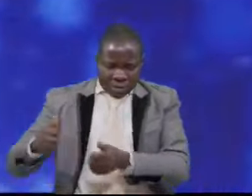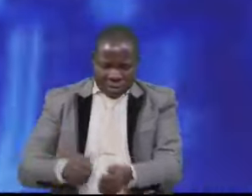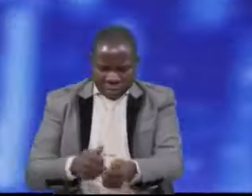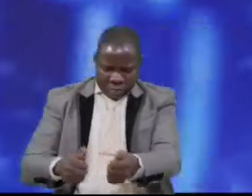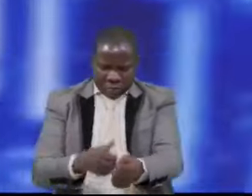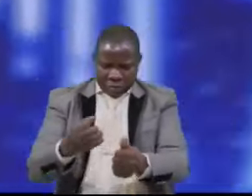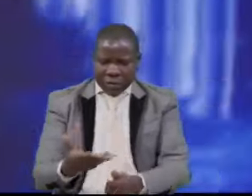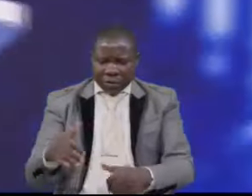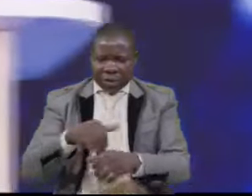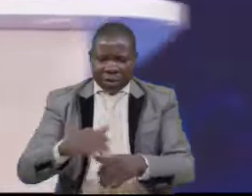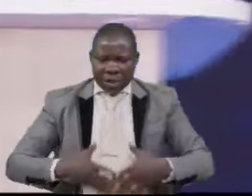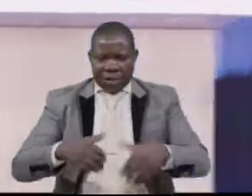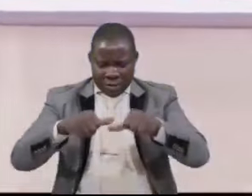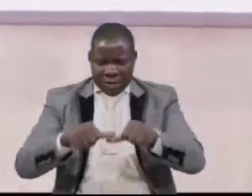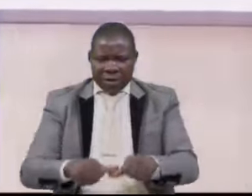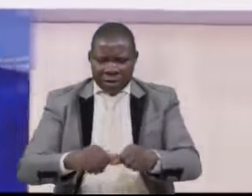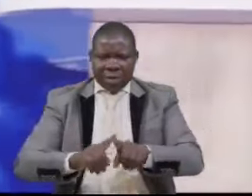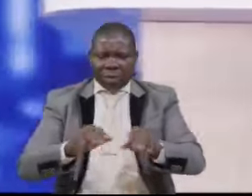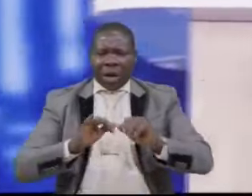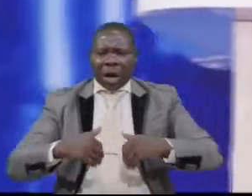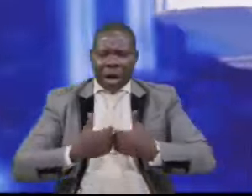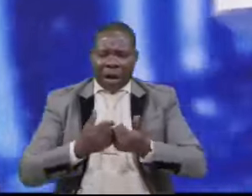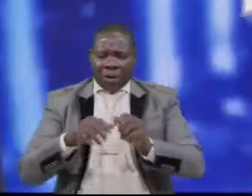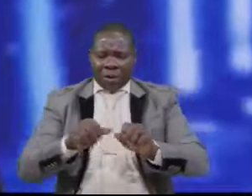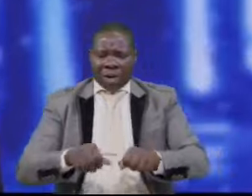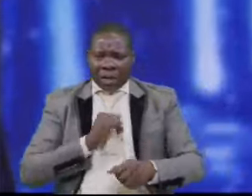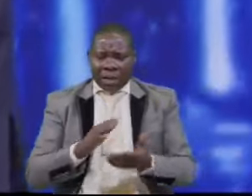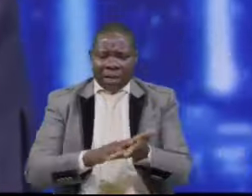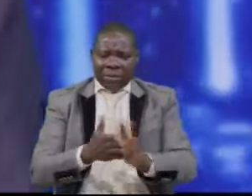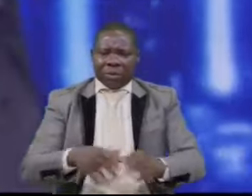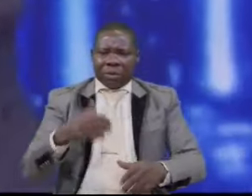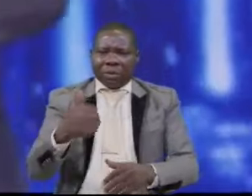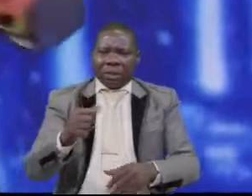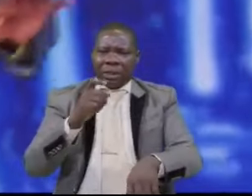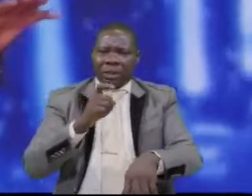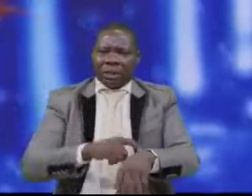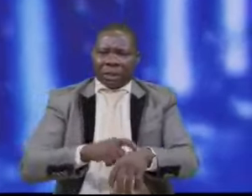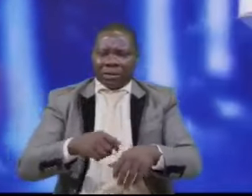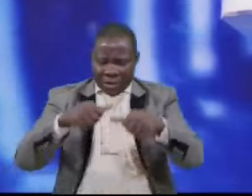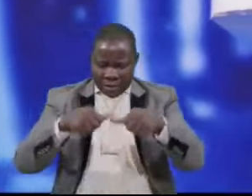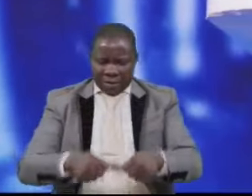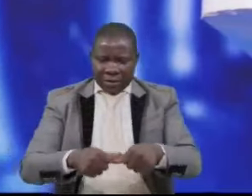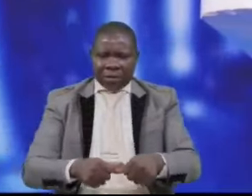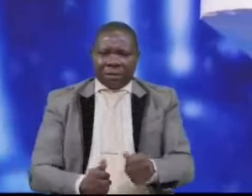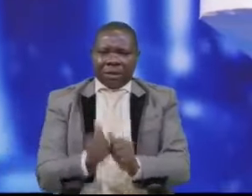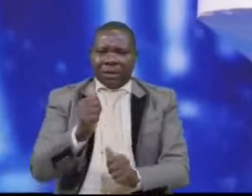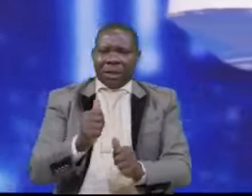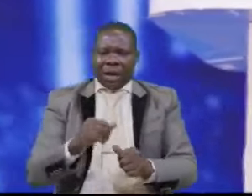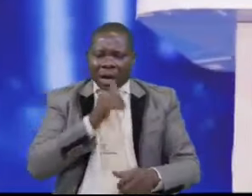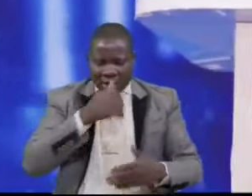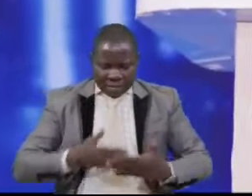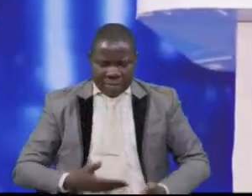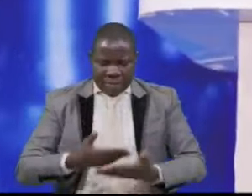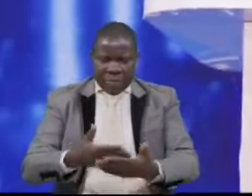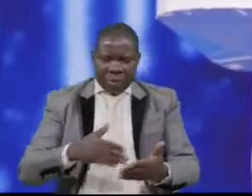But how can I become 10 times steadier? I'm born again, I'm a child of God, and